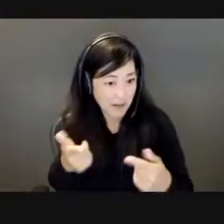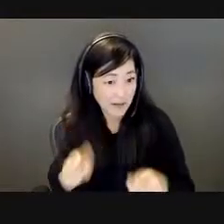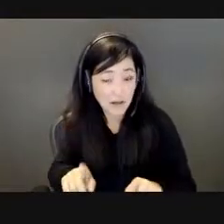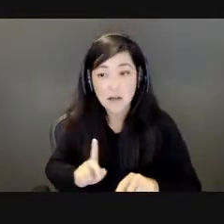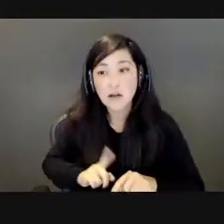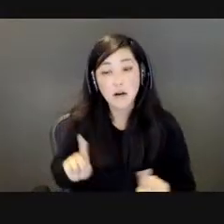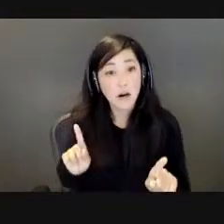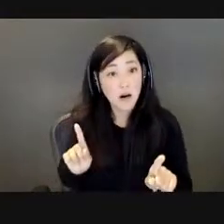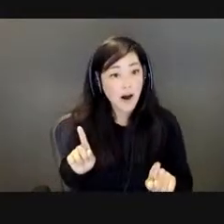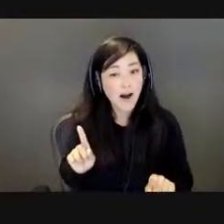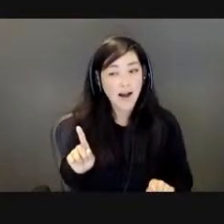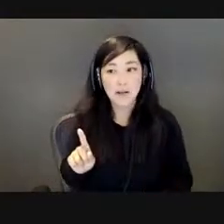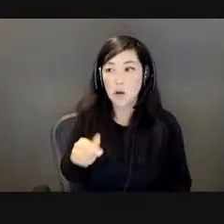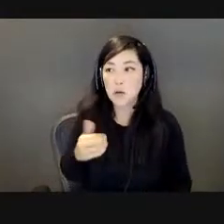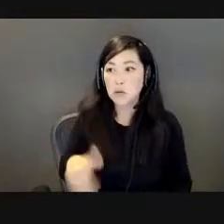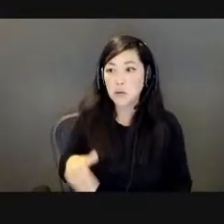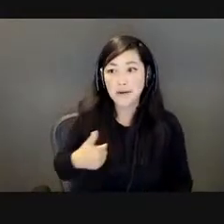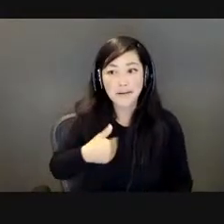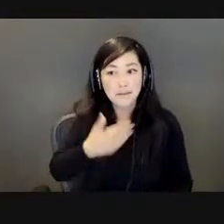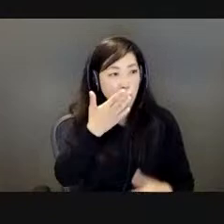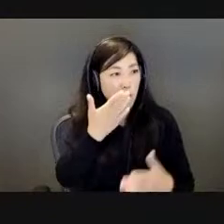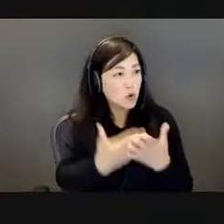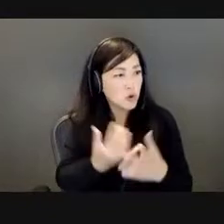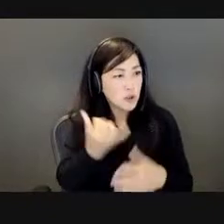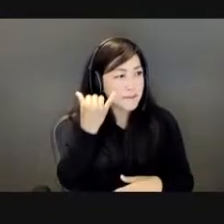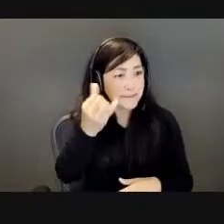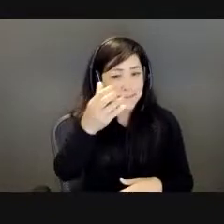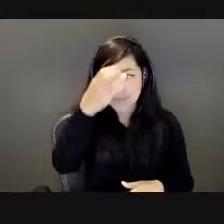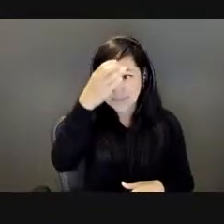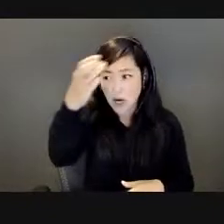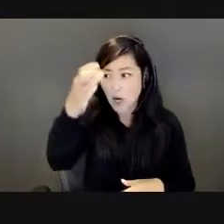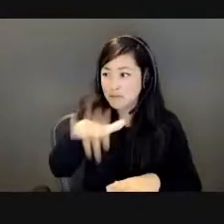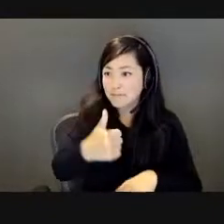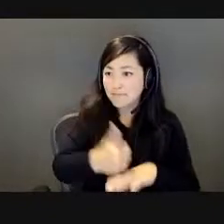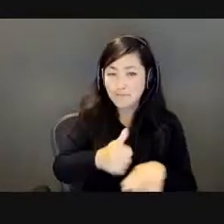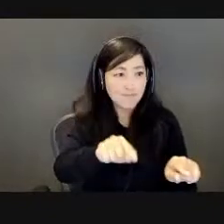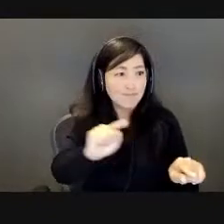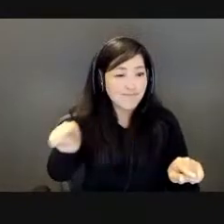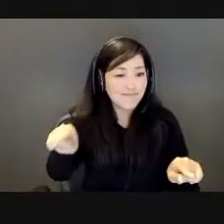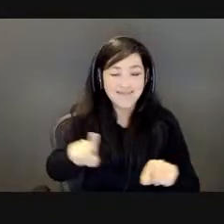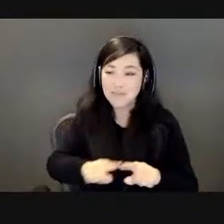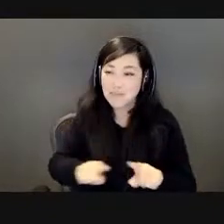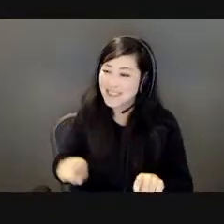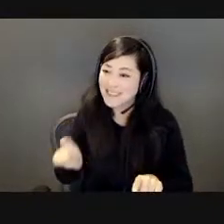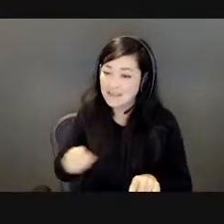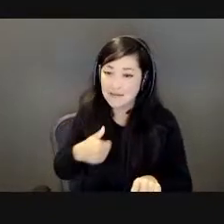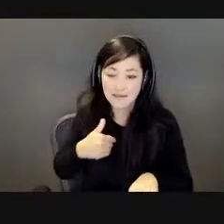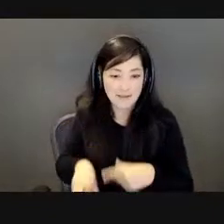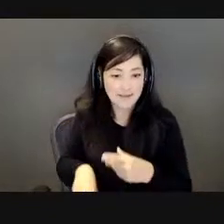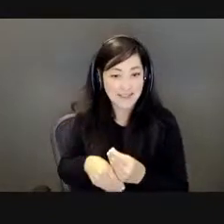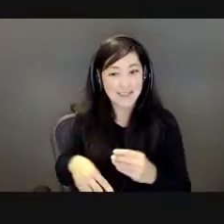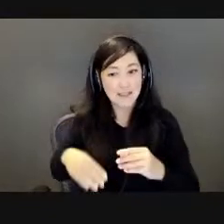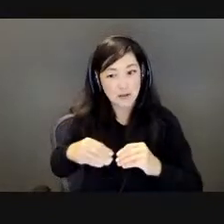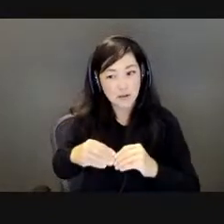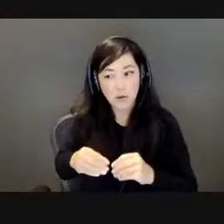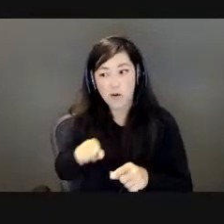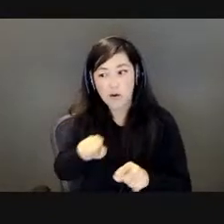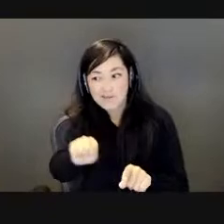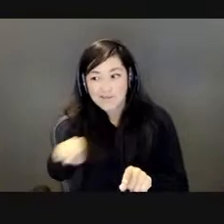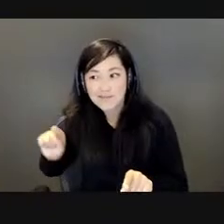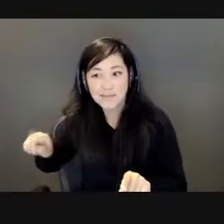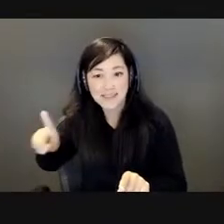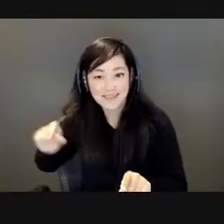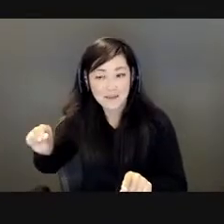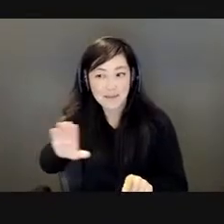some great ideas and concepts, but to get a bit more lived experience input, that would make things fully